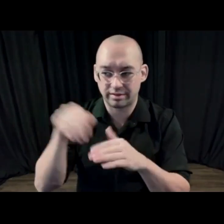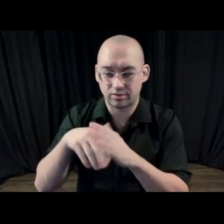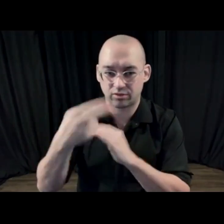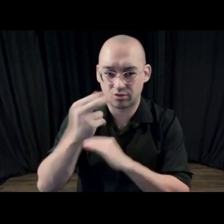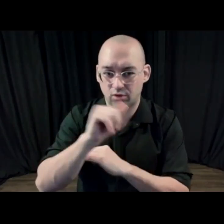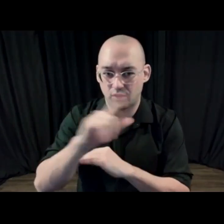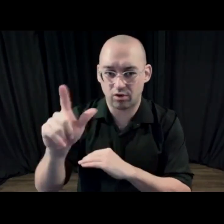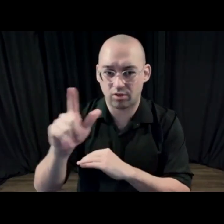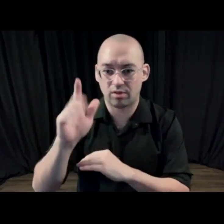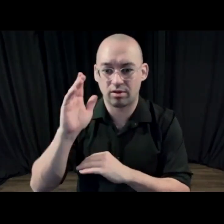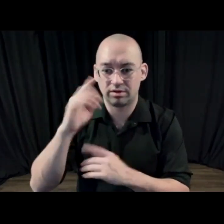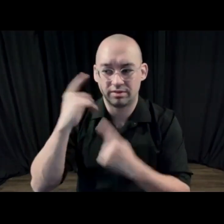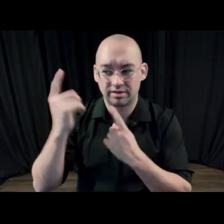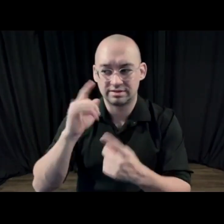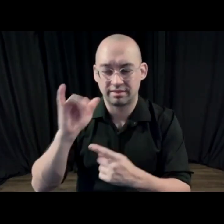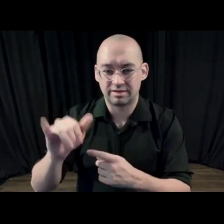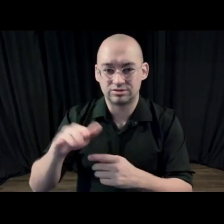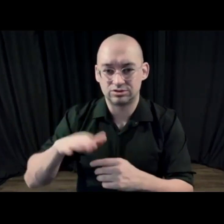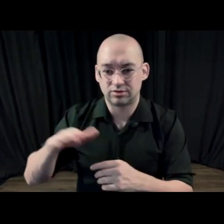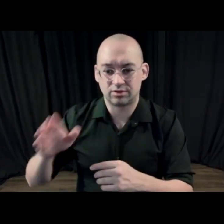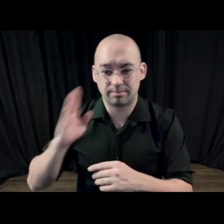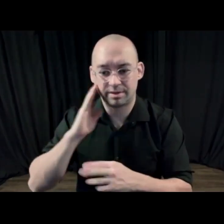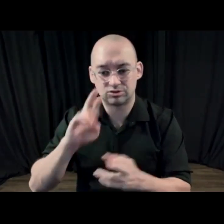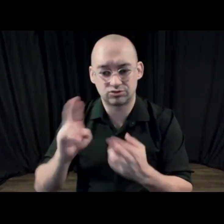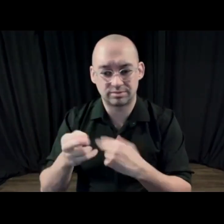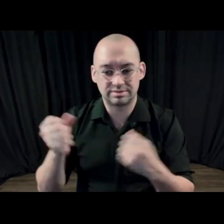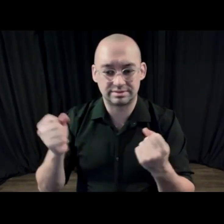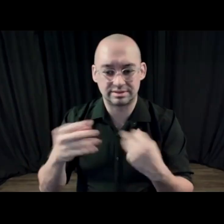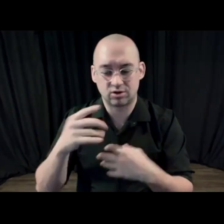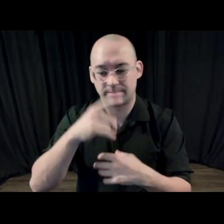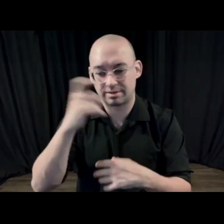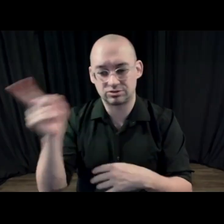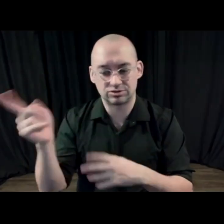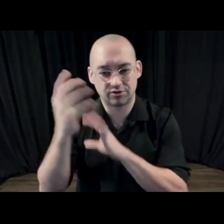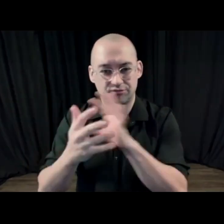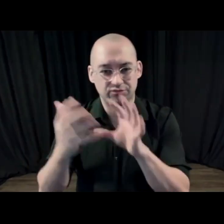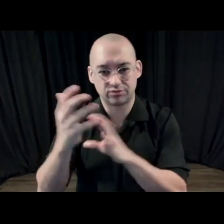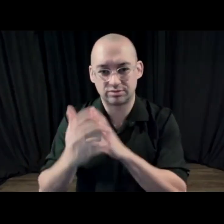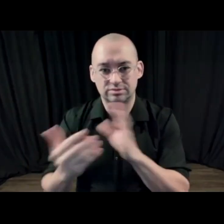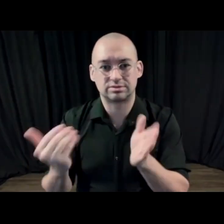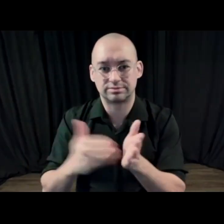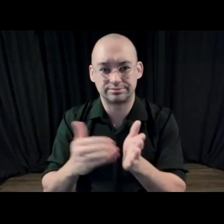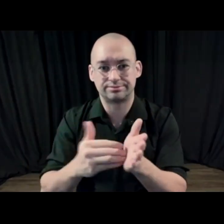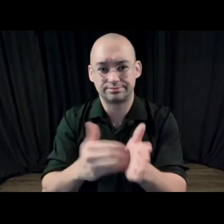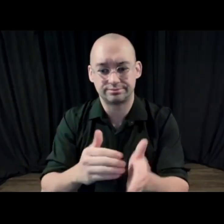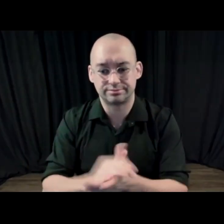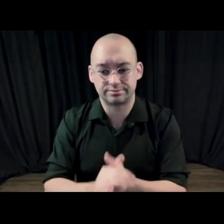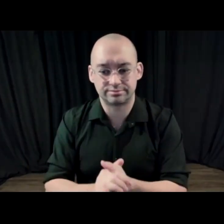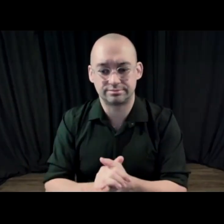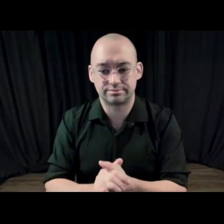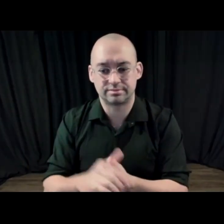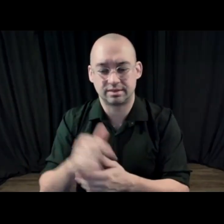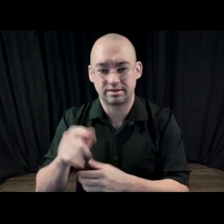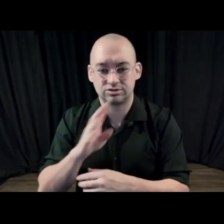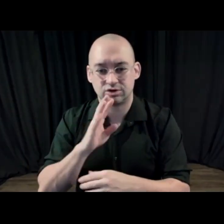be her childhood bedroom. And she's looking for her mom. And she's scared because she's confused all the time. And these talk therapy